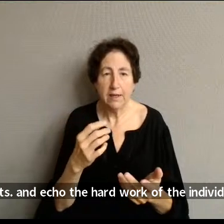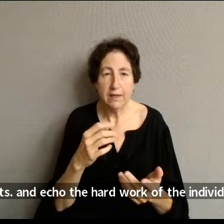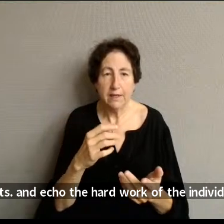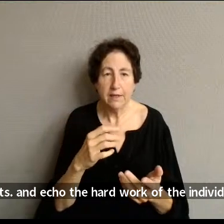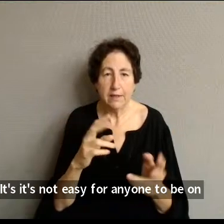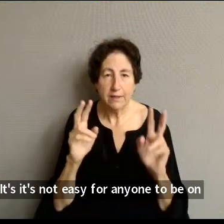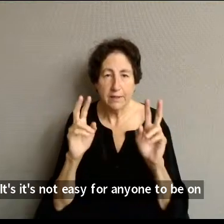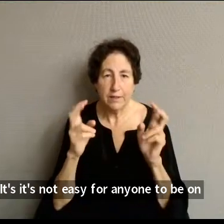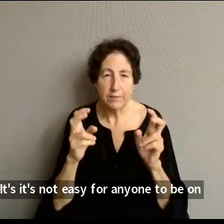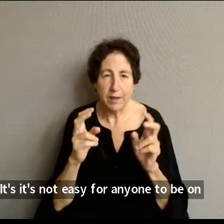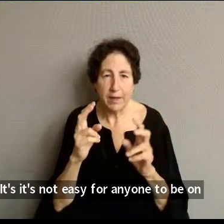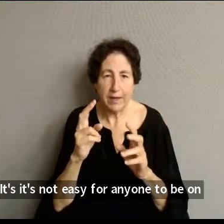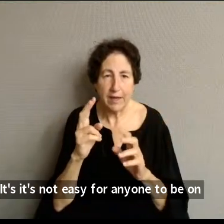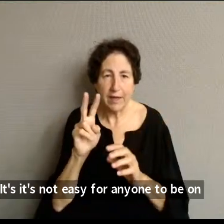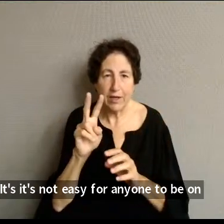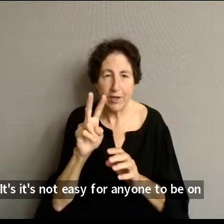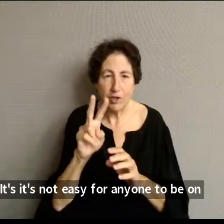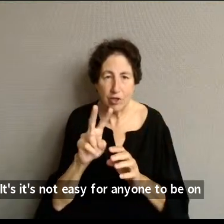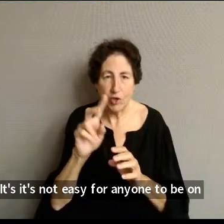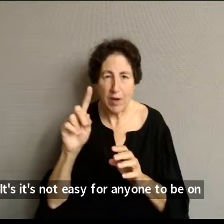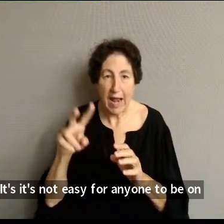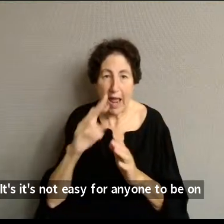a 2.5-hour meeting